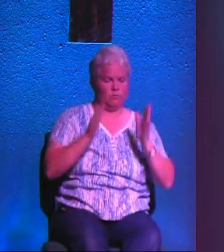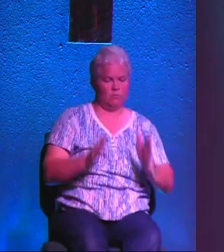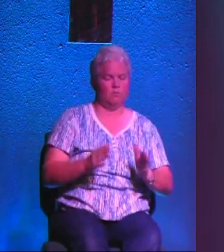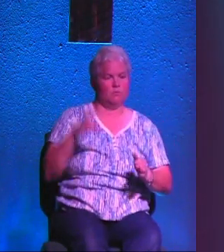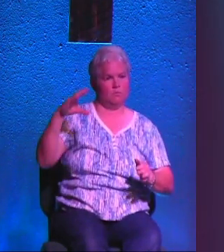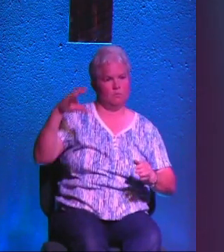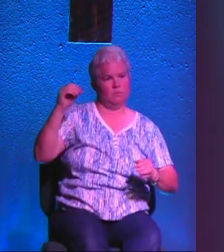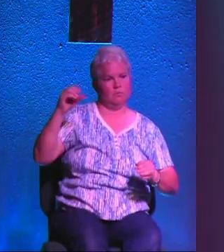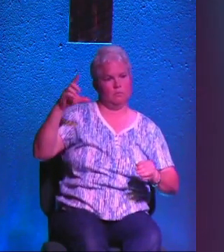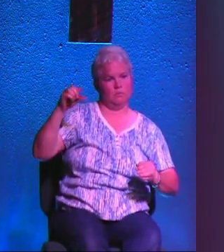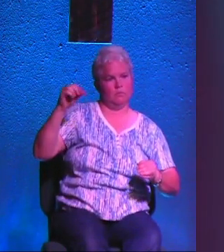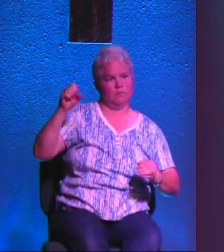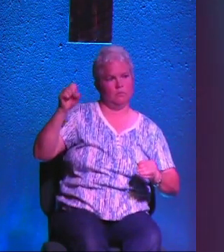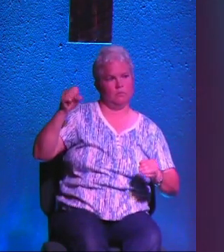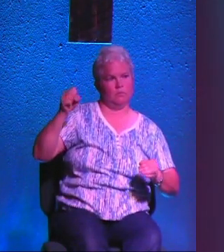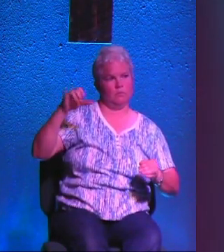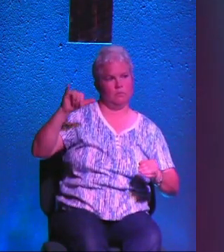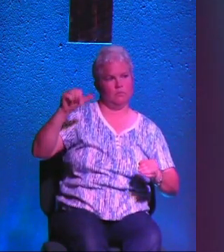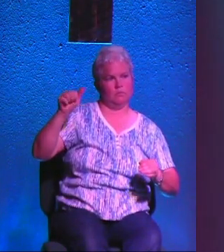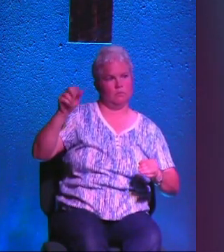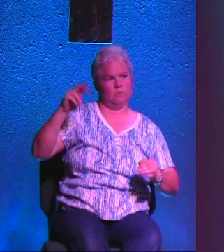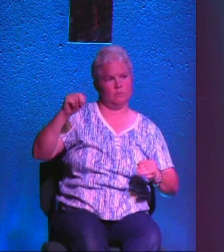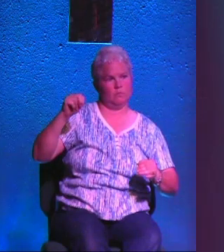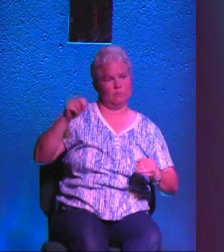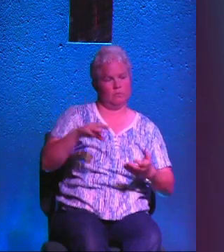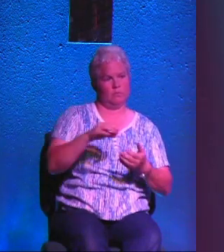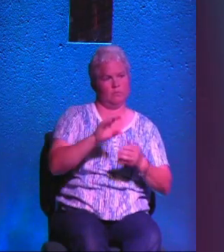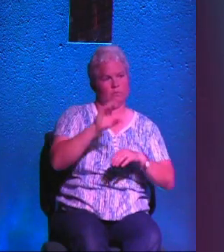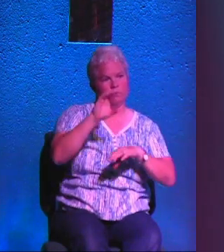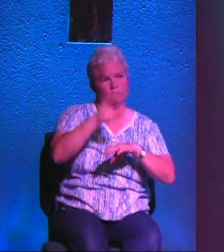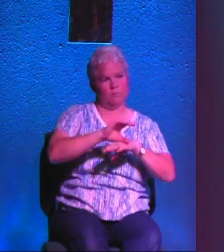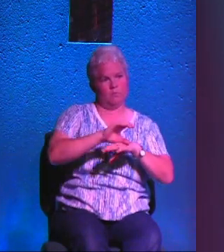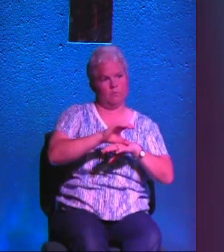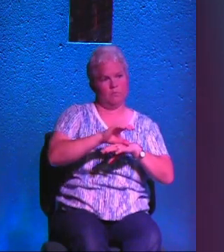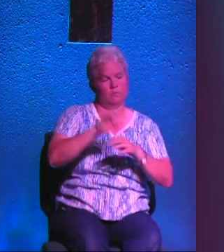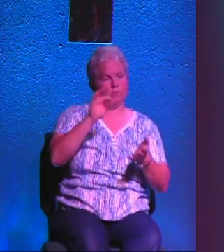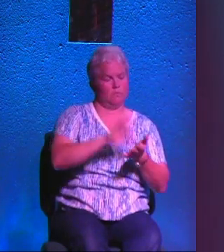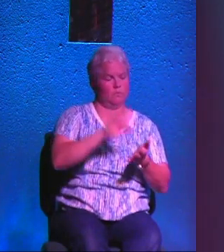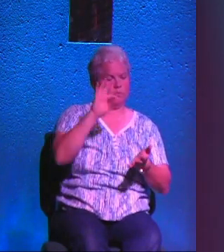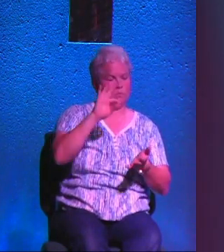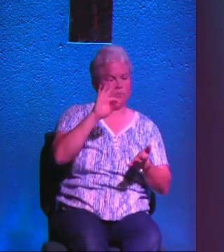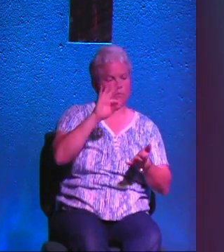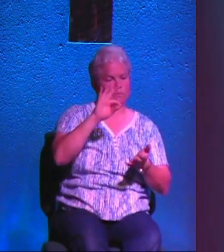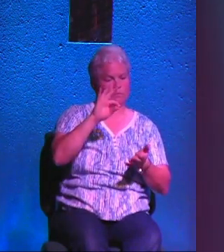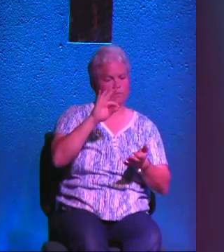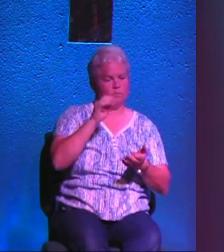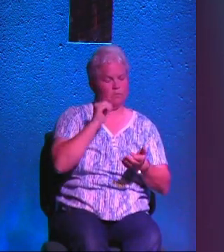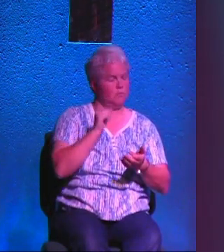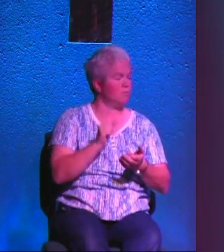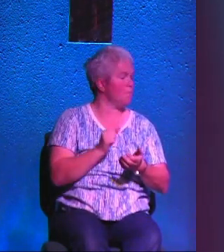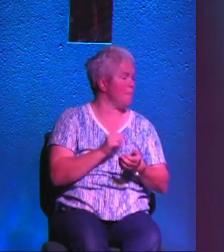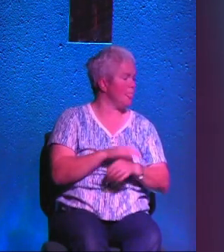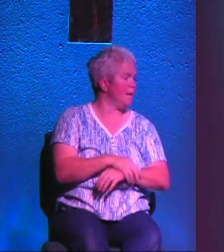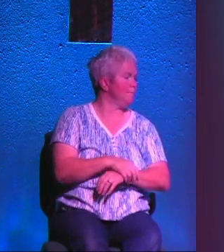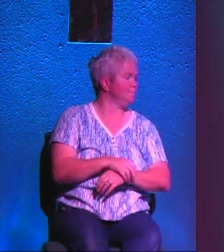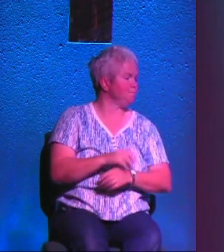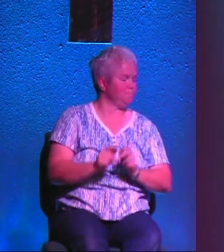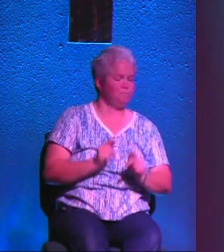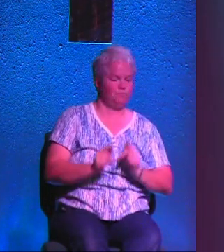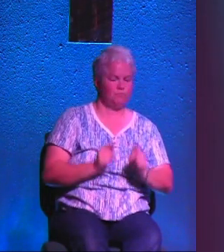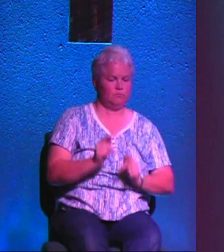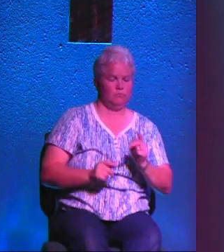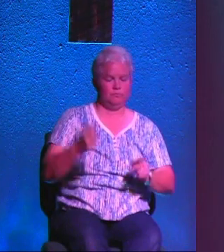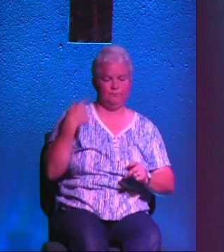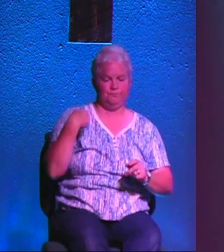the Colossian heresy. But it can also be found in many other misguided people and